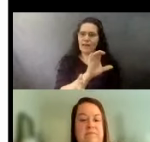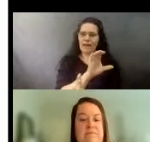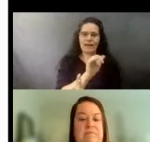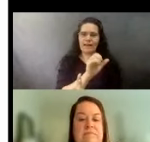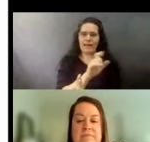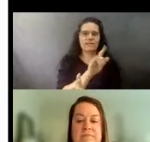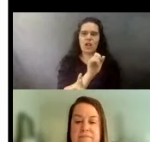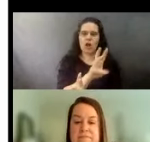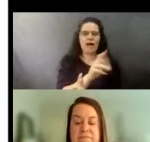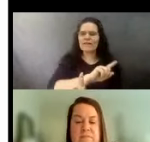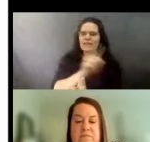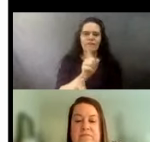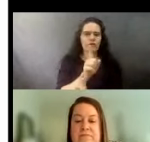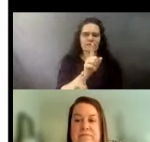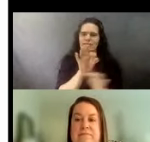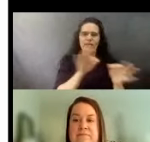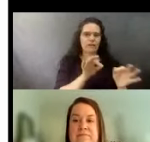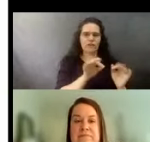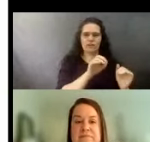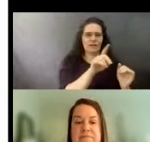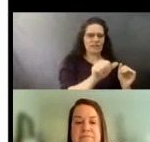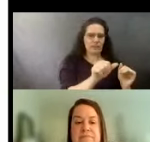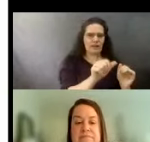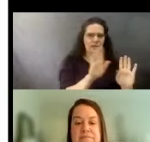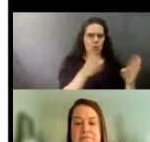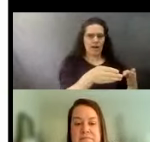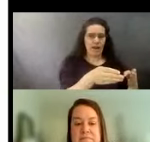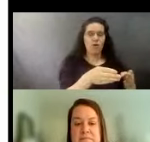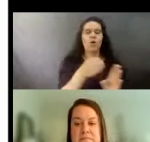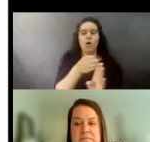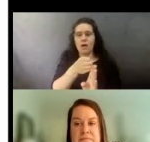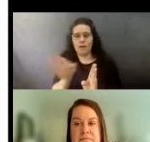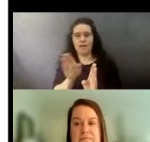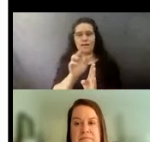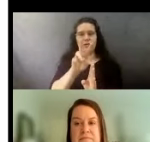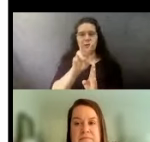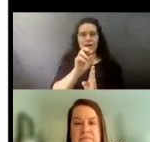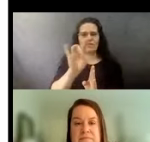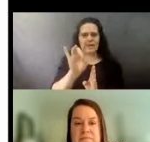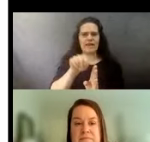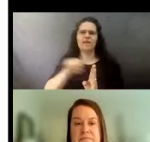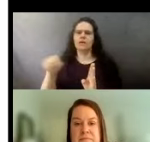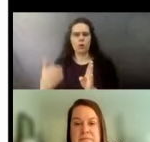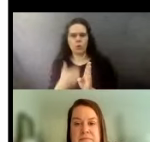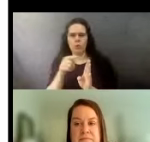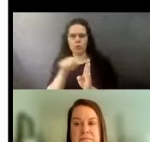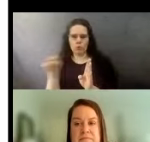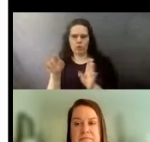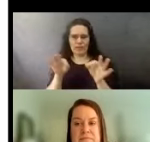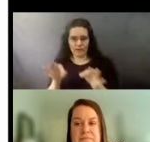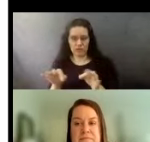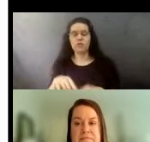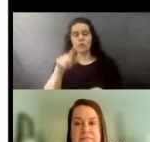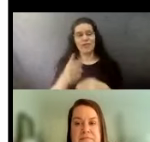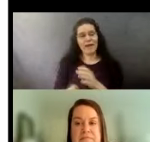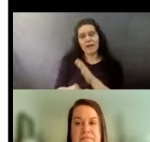of disability narrowly. So what we have under the ADA Amendments Act is